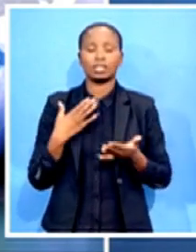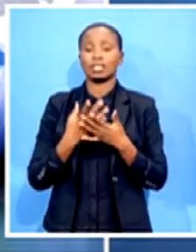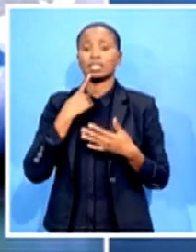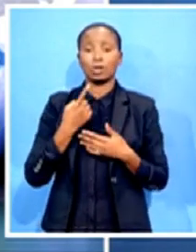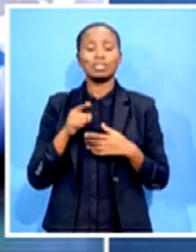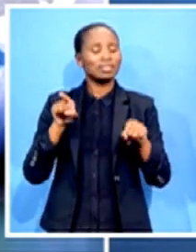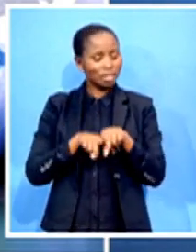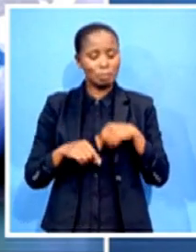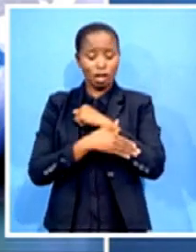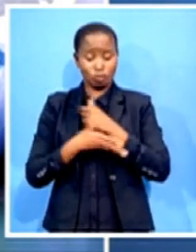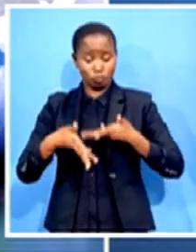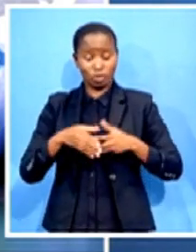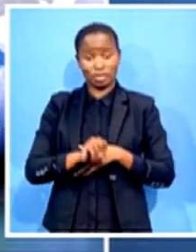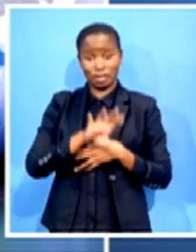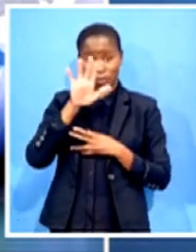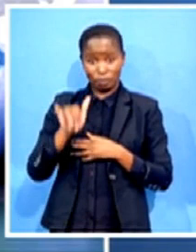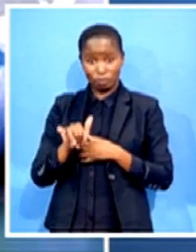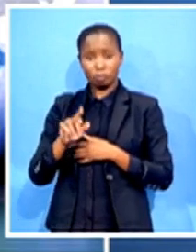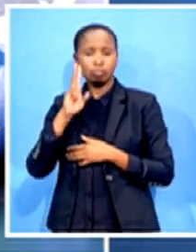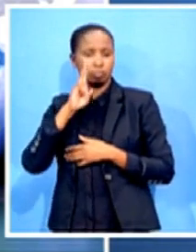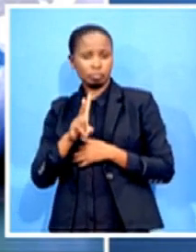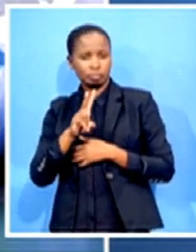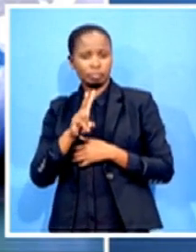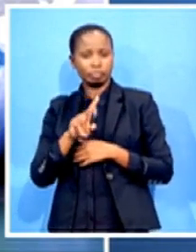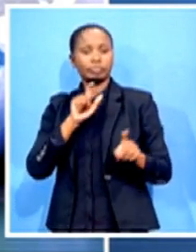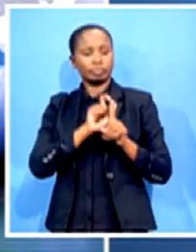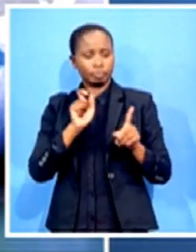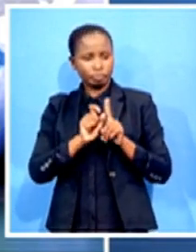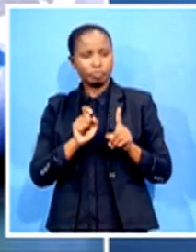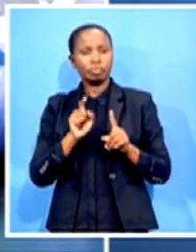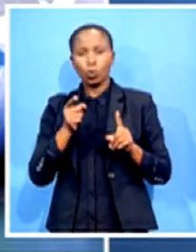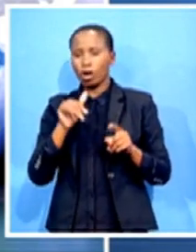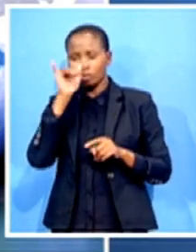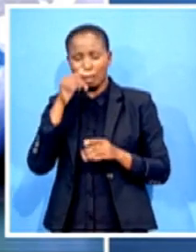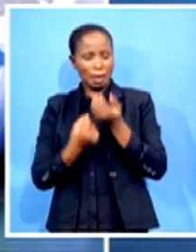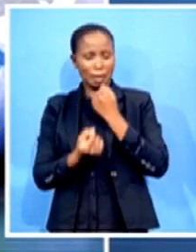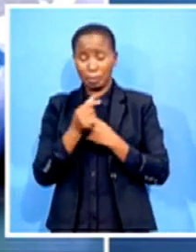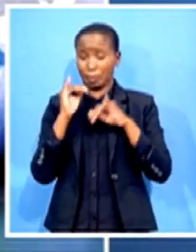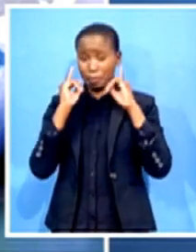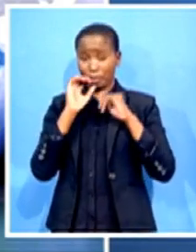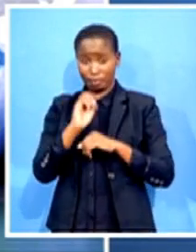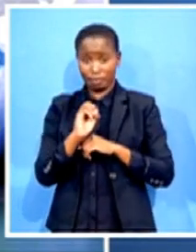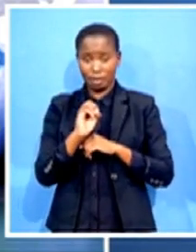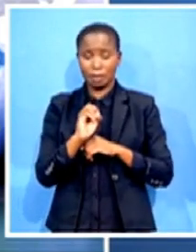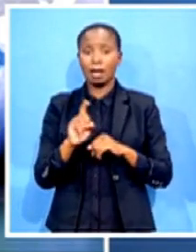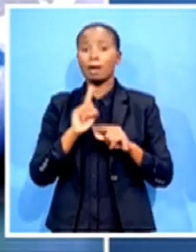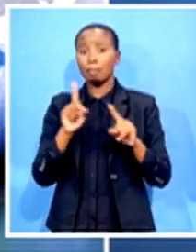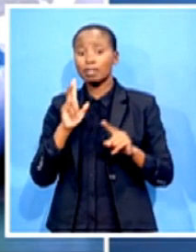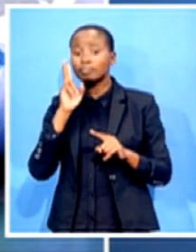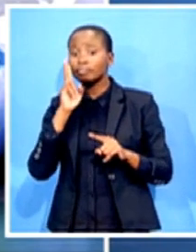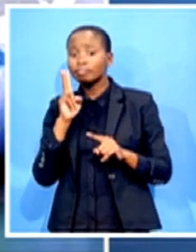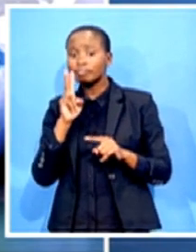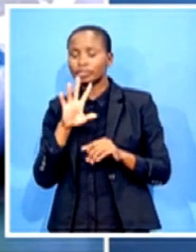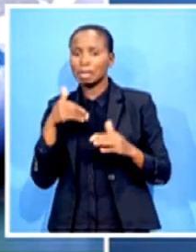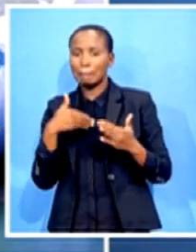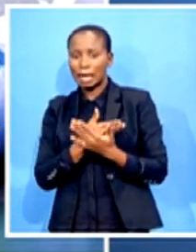culture conscious around crime, we seem to have missed the boat around being the same or culture